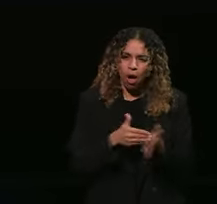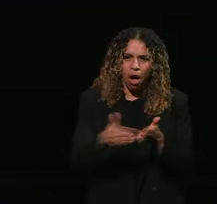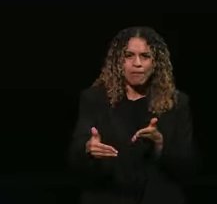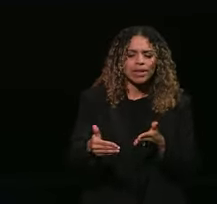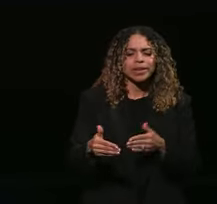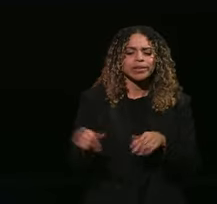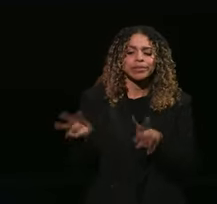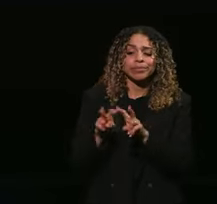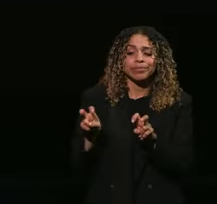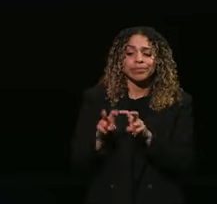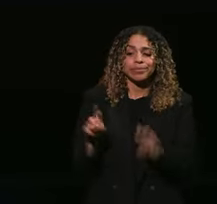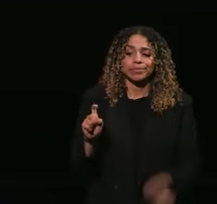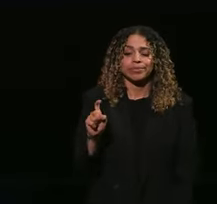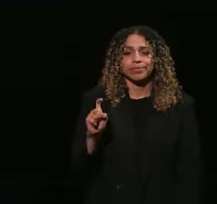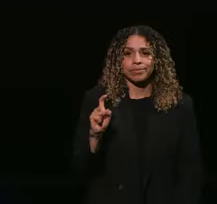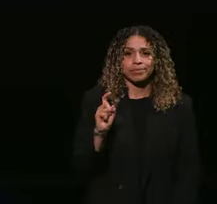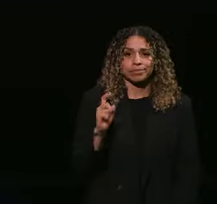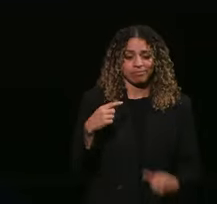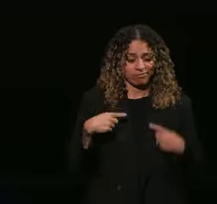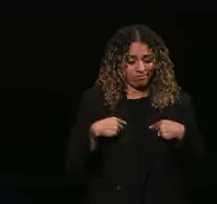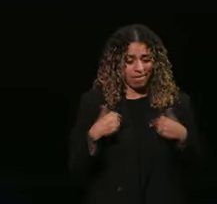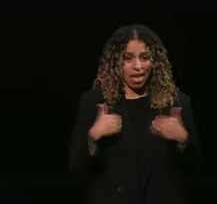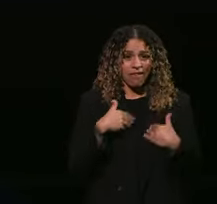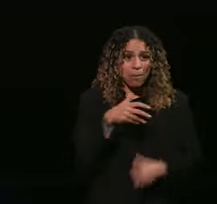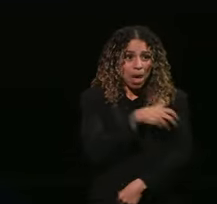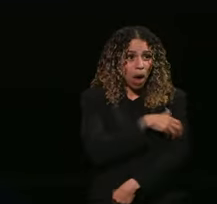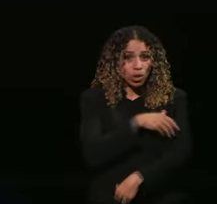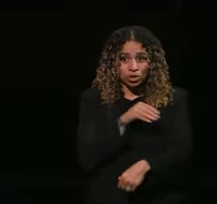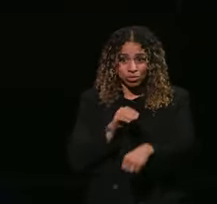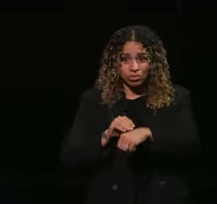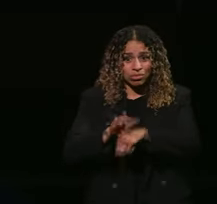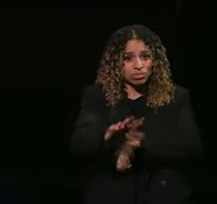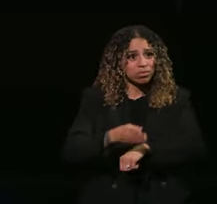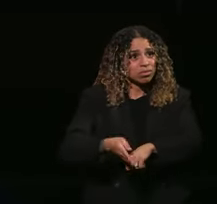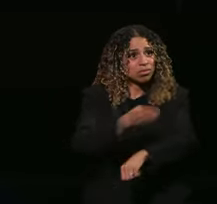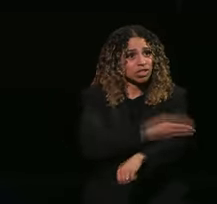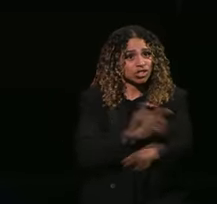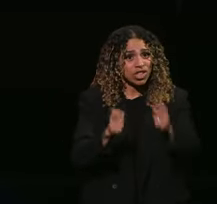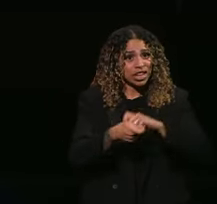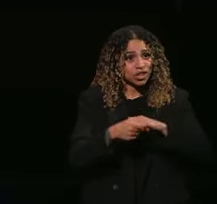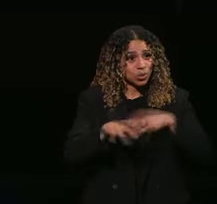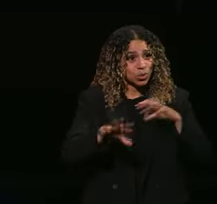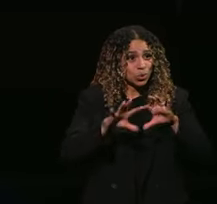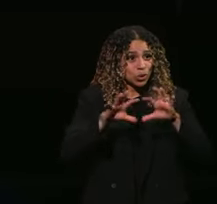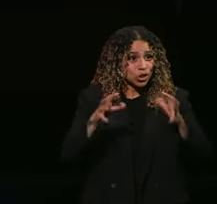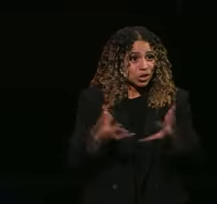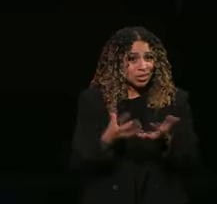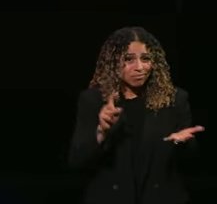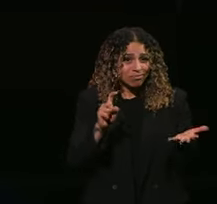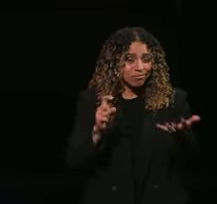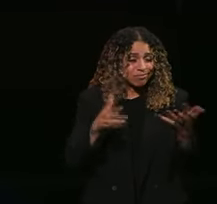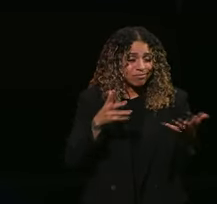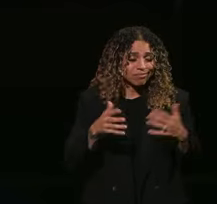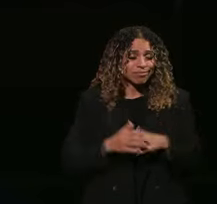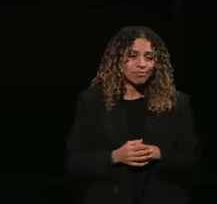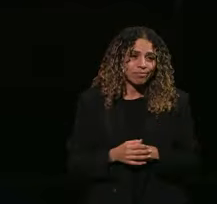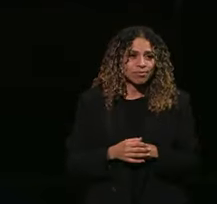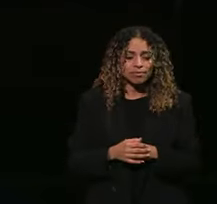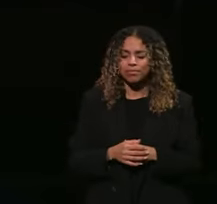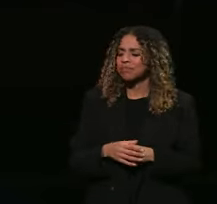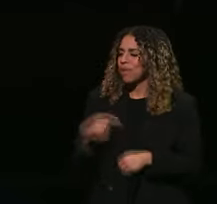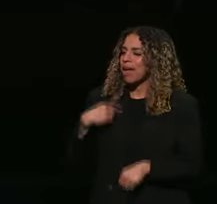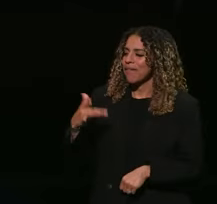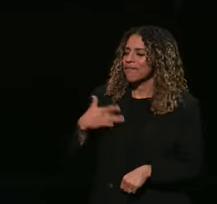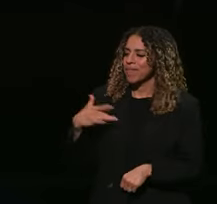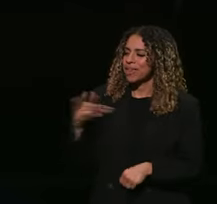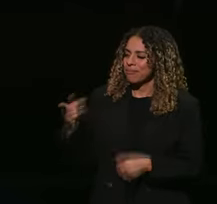question our power of change in the world. Well, I think it hit the audience it needed to hit.